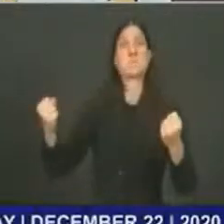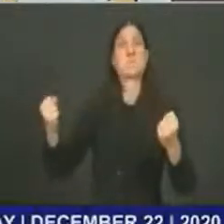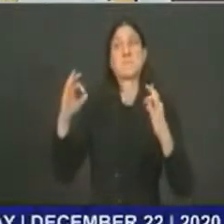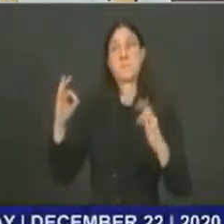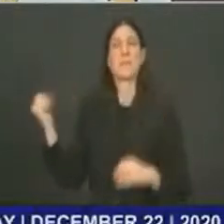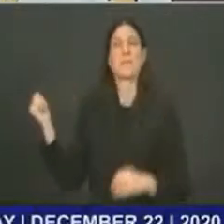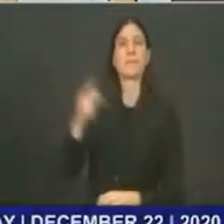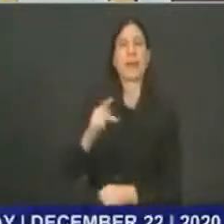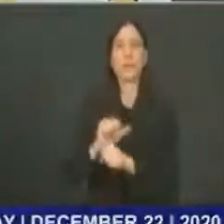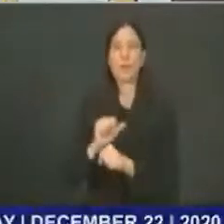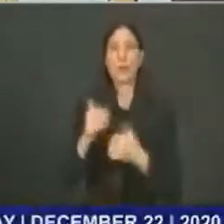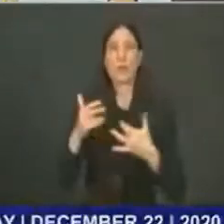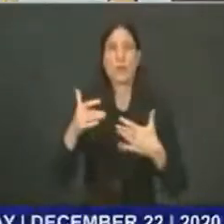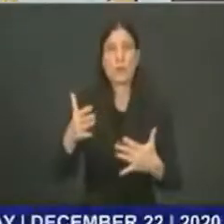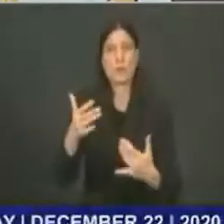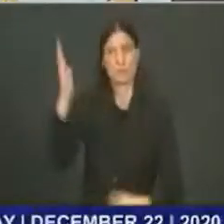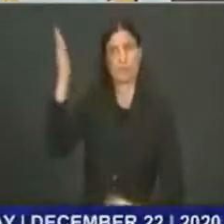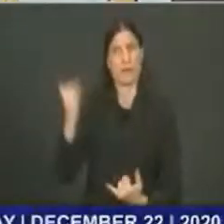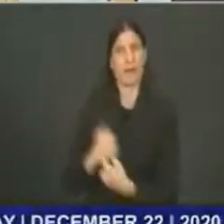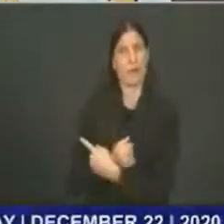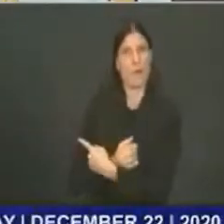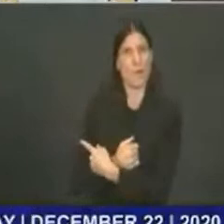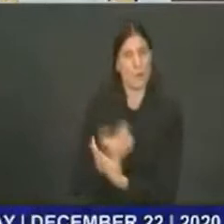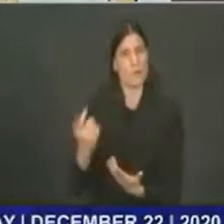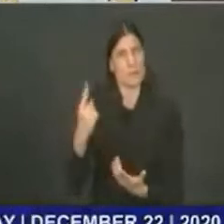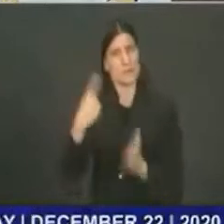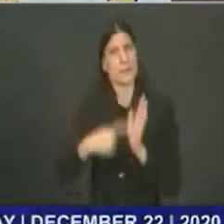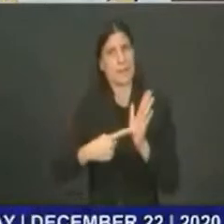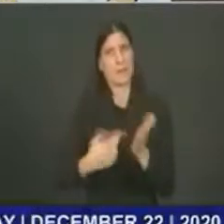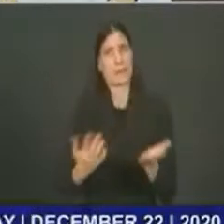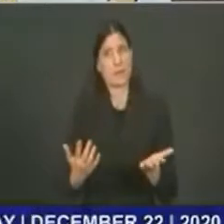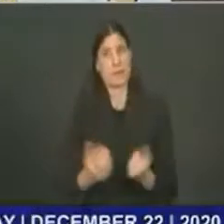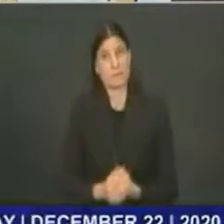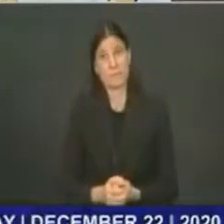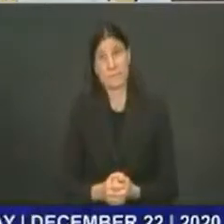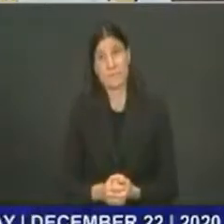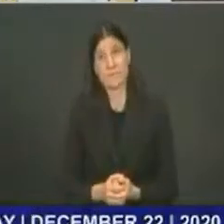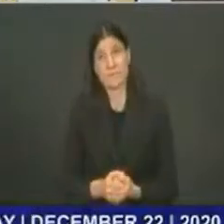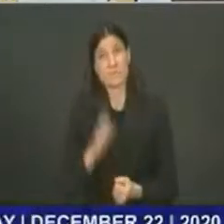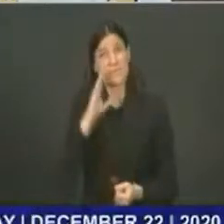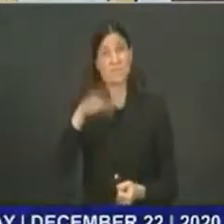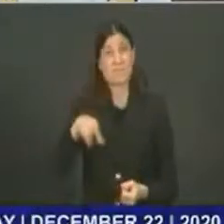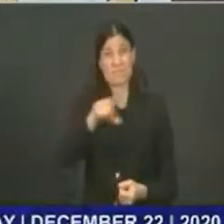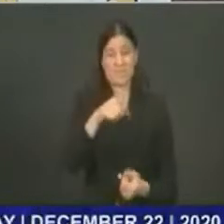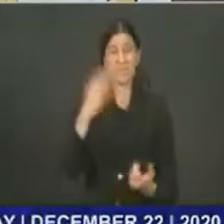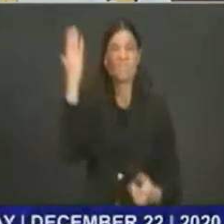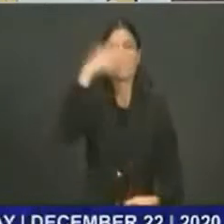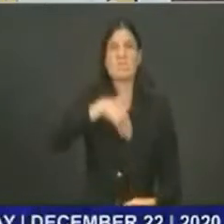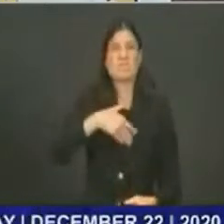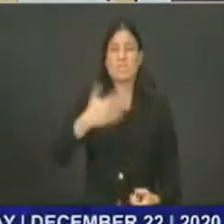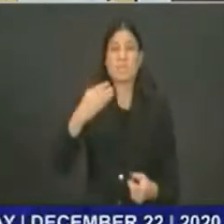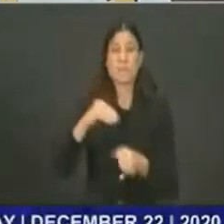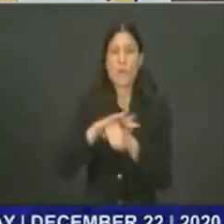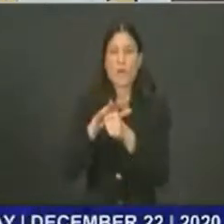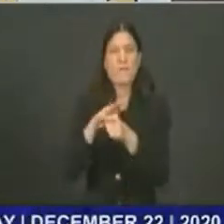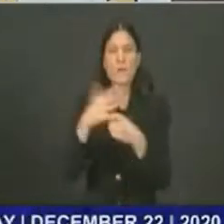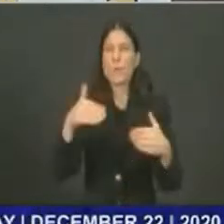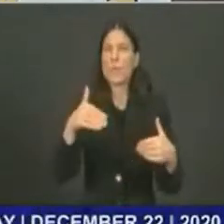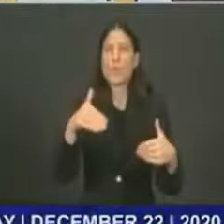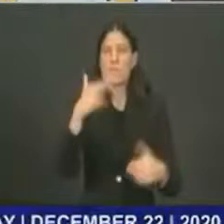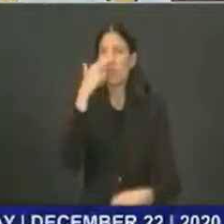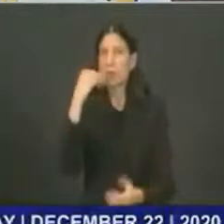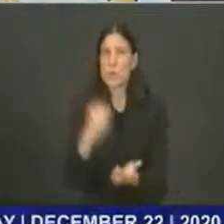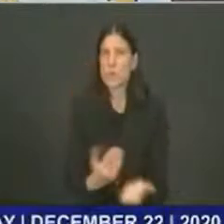receiving invisible spread of COVID-19. Testing is an excellent tool to be able to do that.